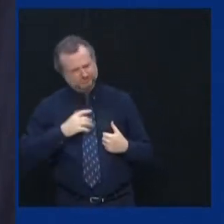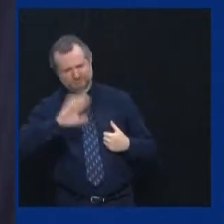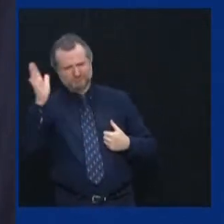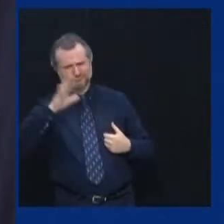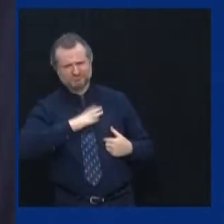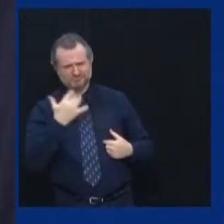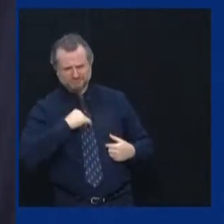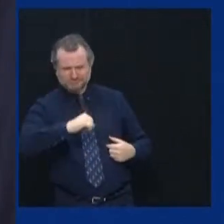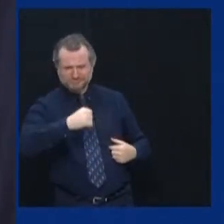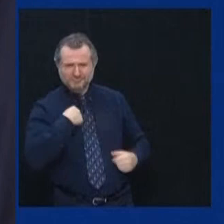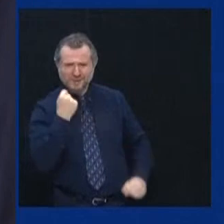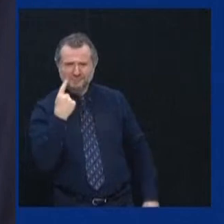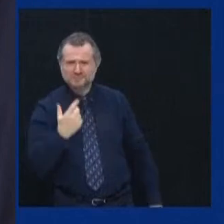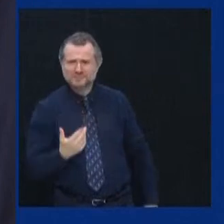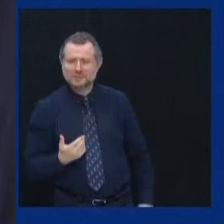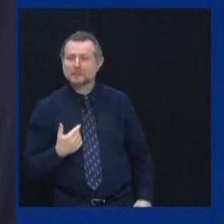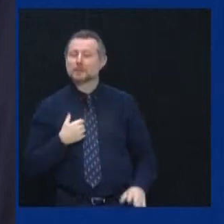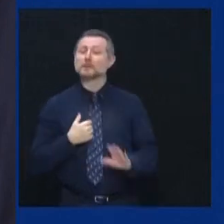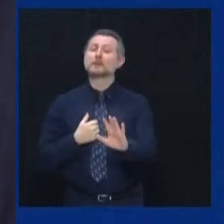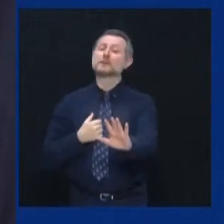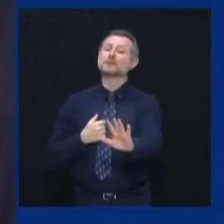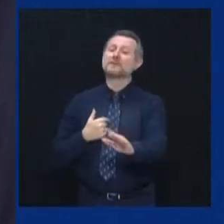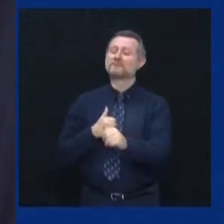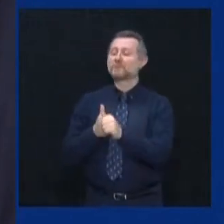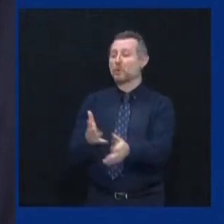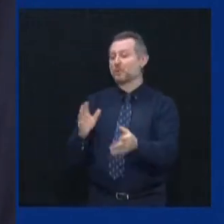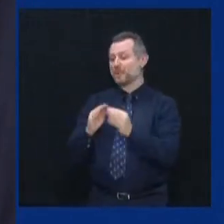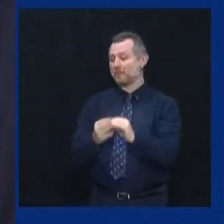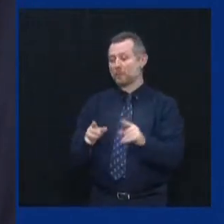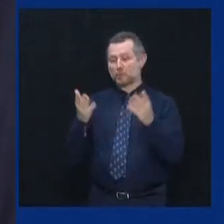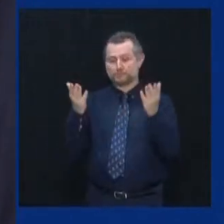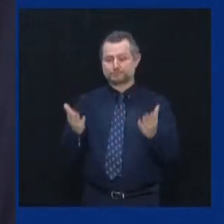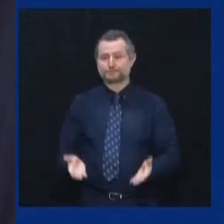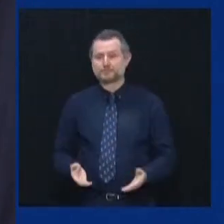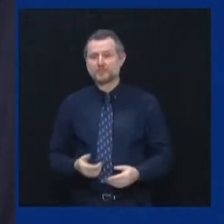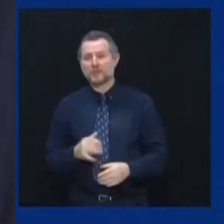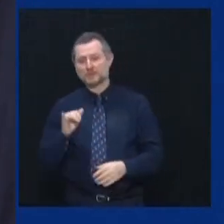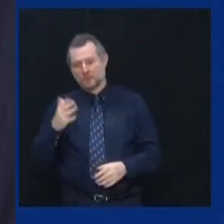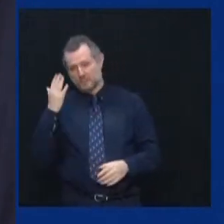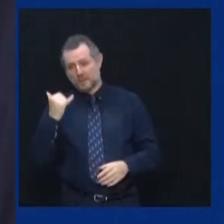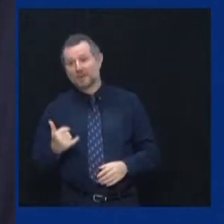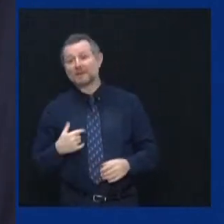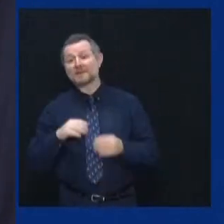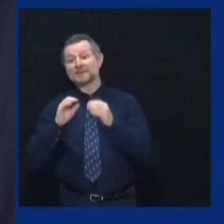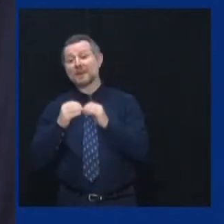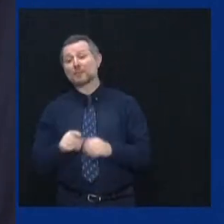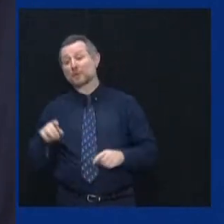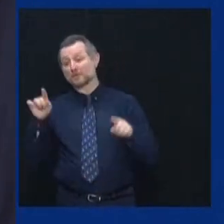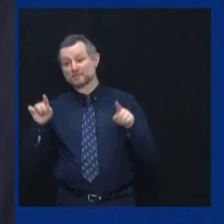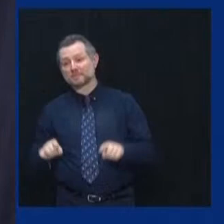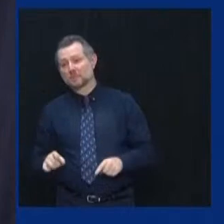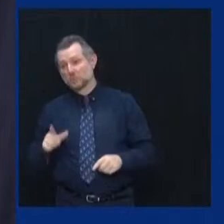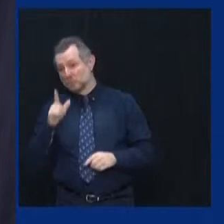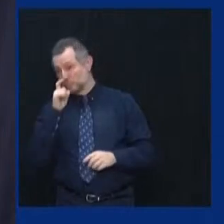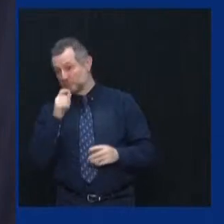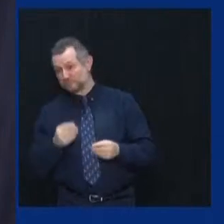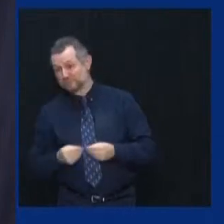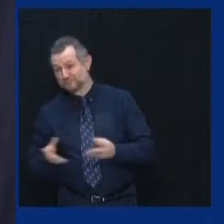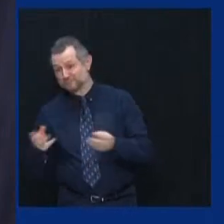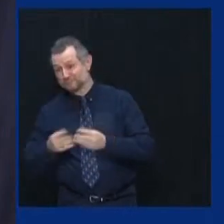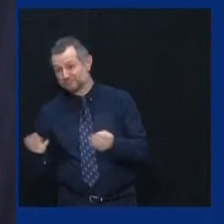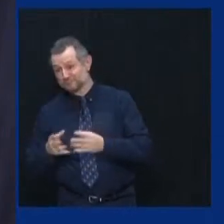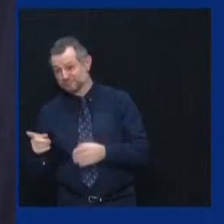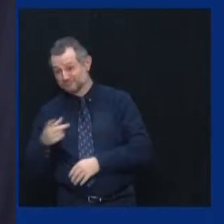But numbers are also numbers, right? And that's why you're going to have the numbers of the percentage that